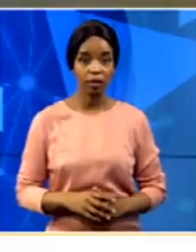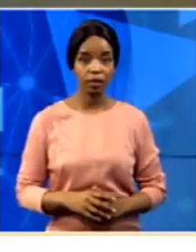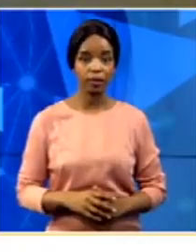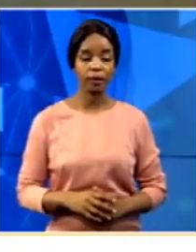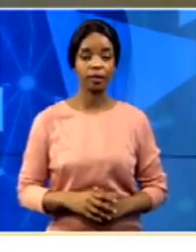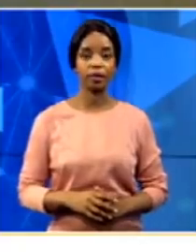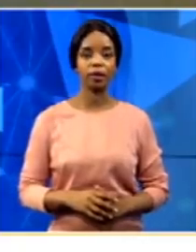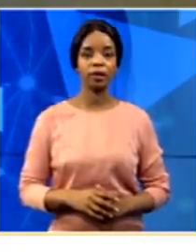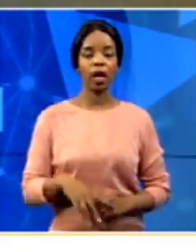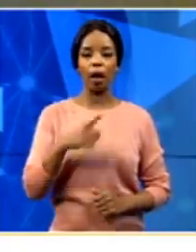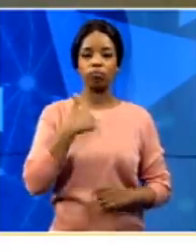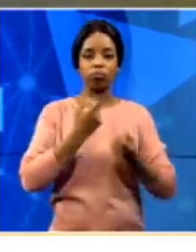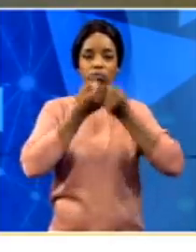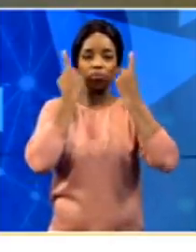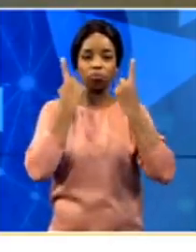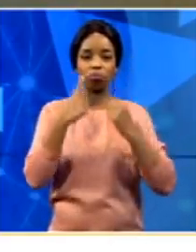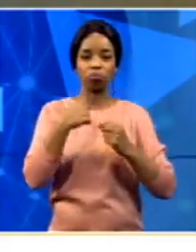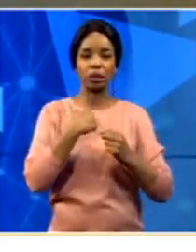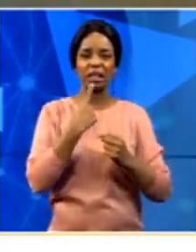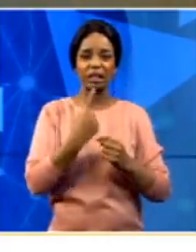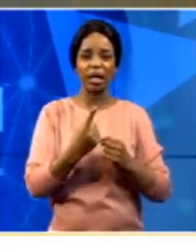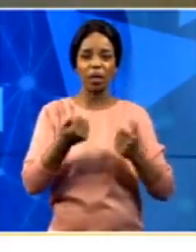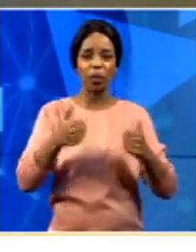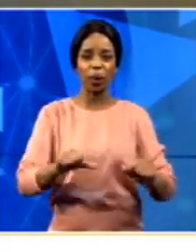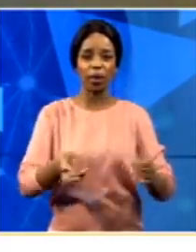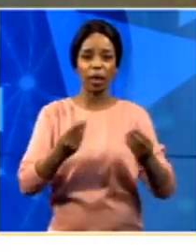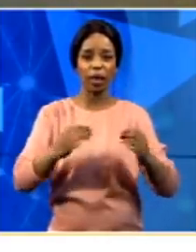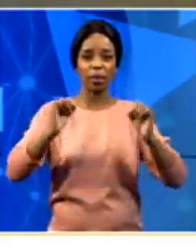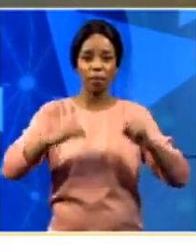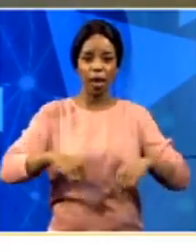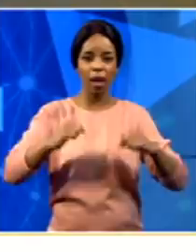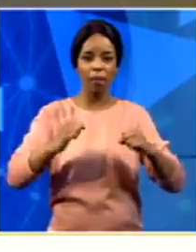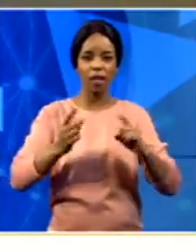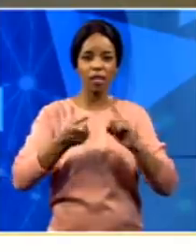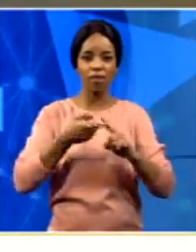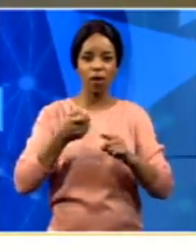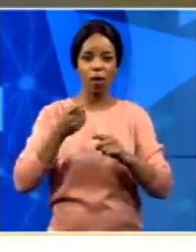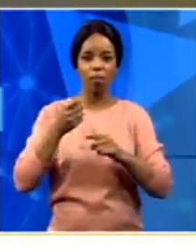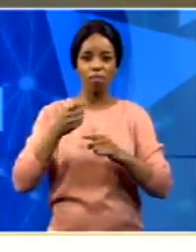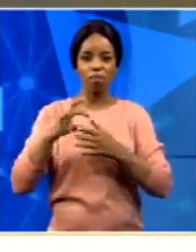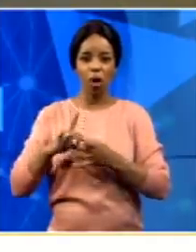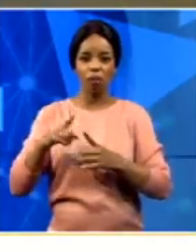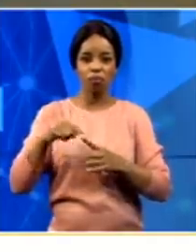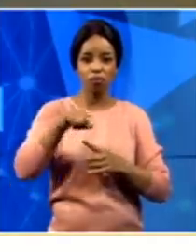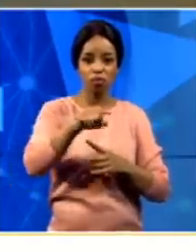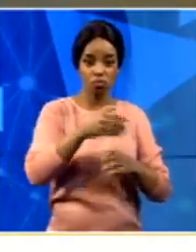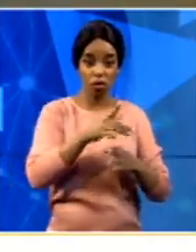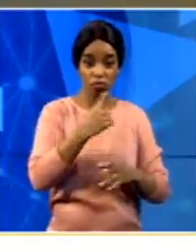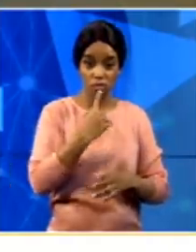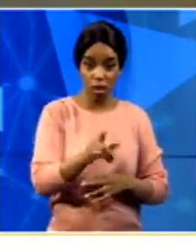I don't think they didn't get a permit for travel to work and from. Yes. Because what do you expect?